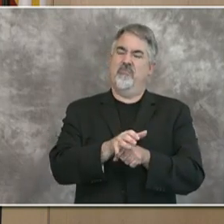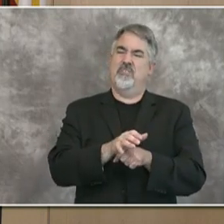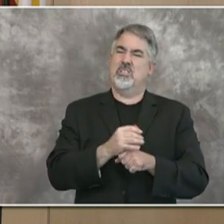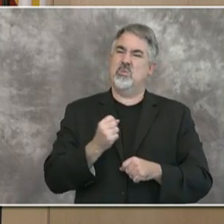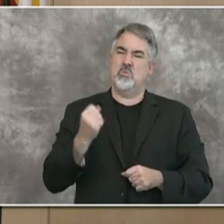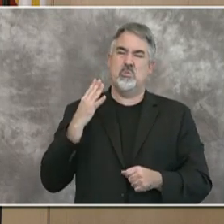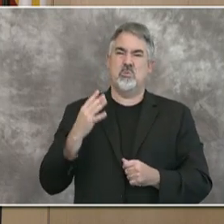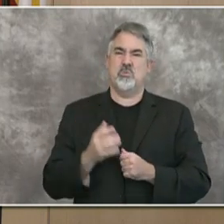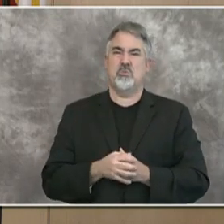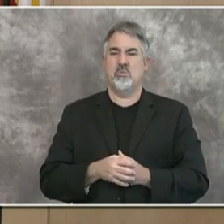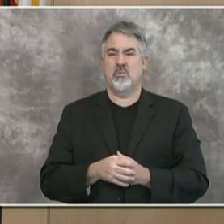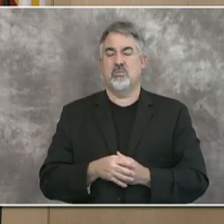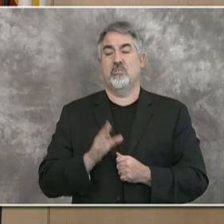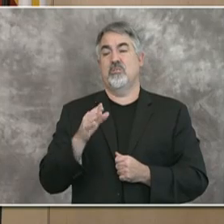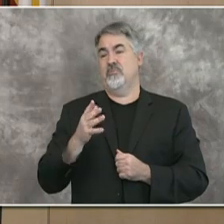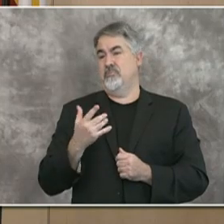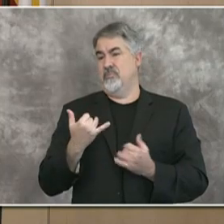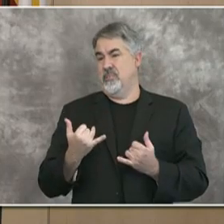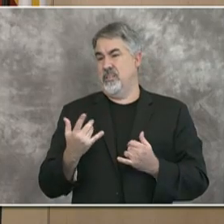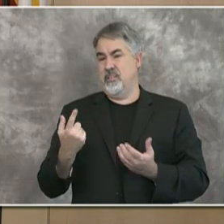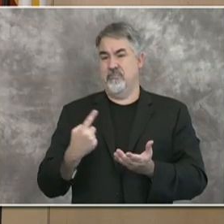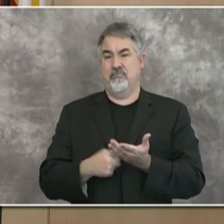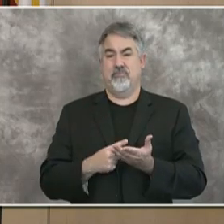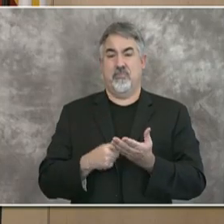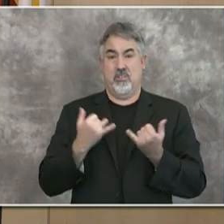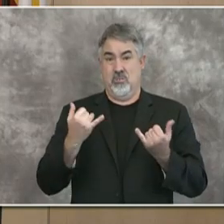summary, lastly, as of today,